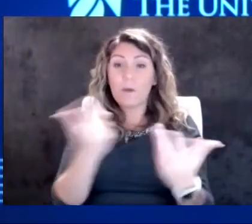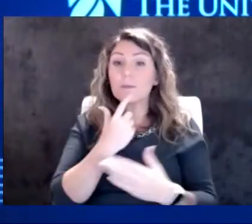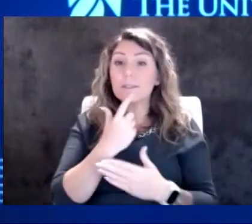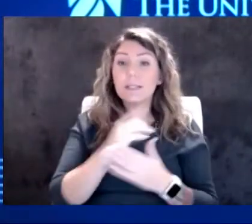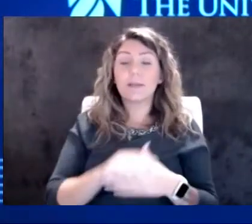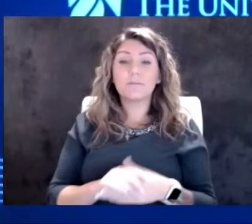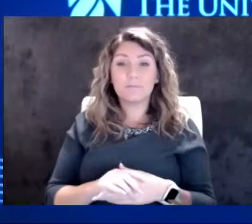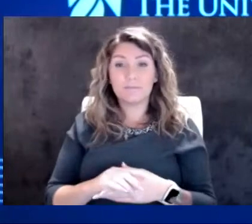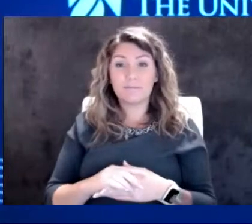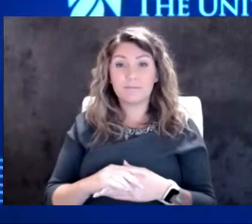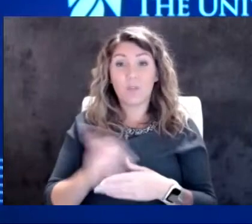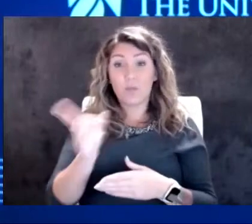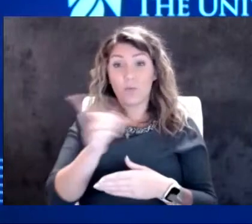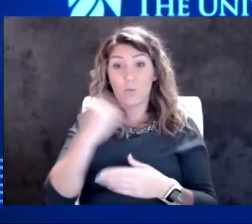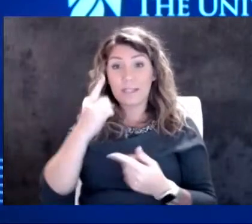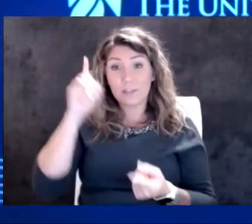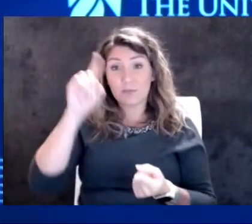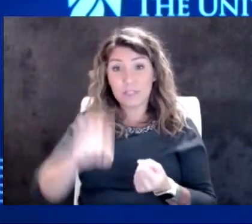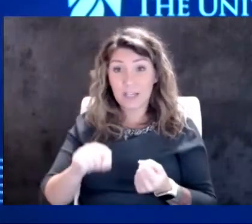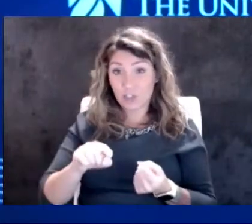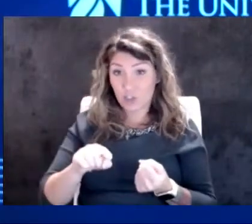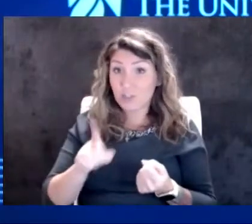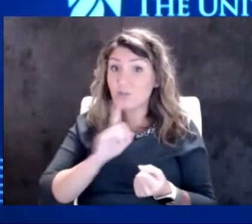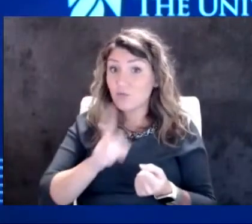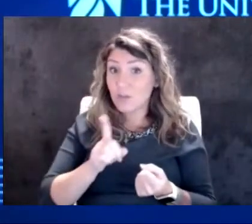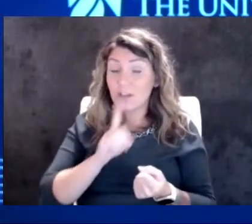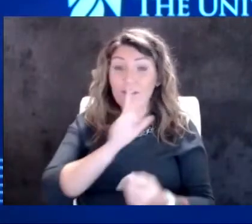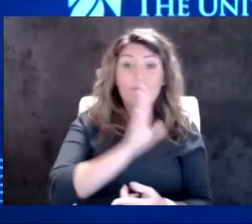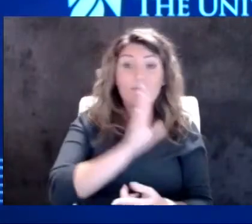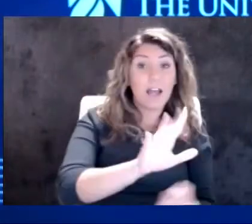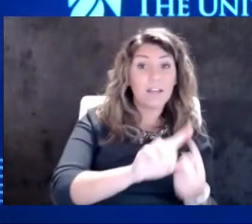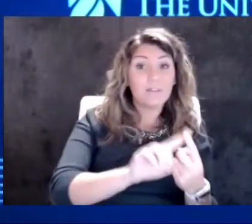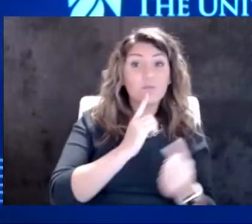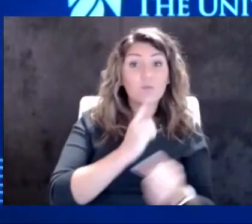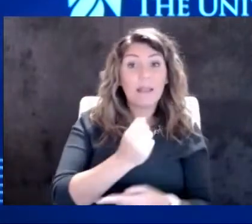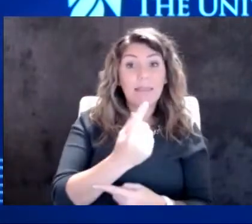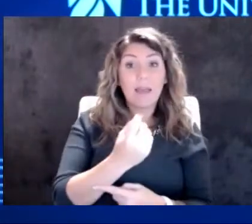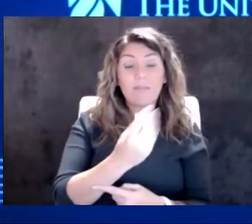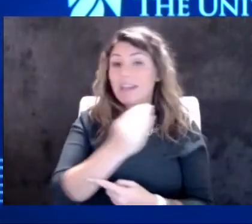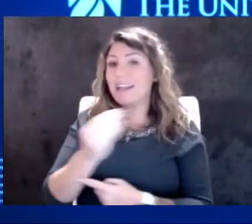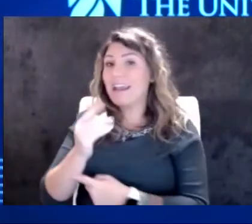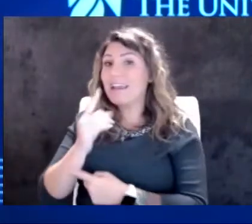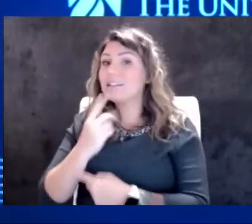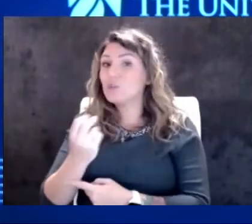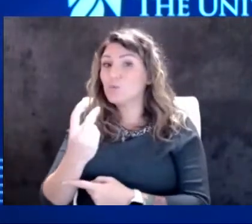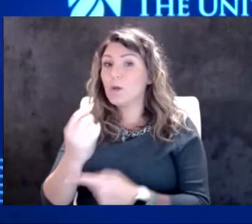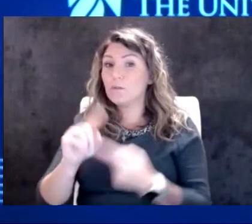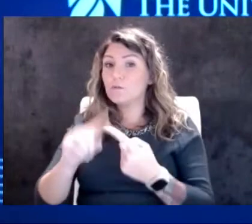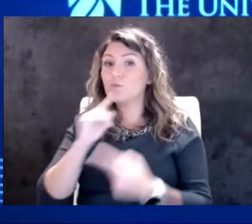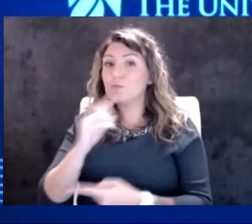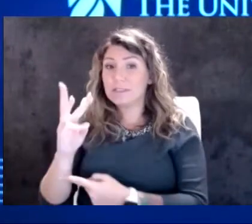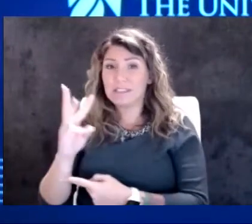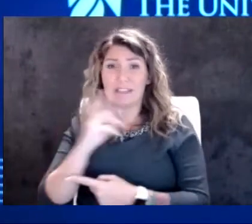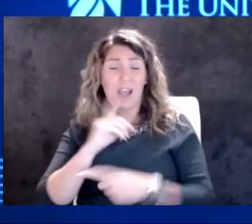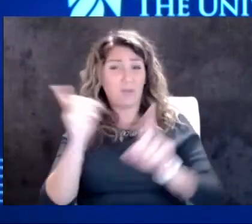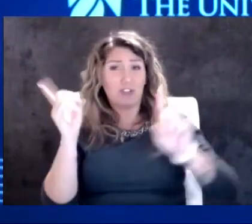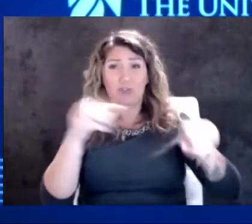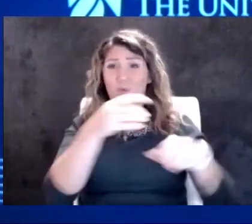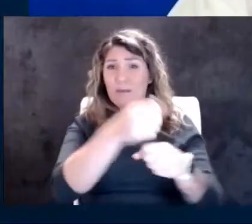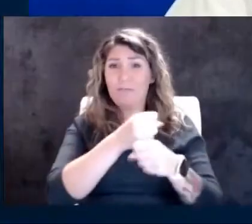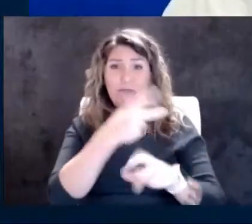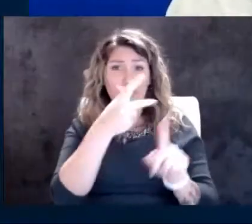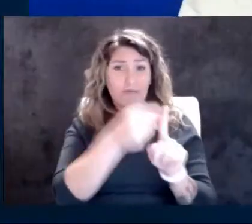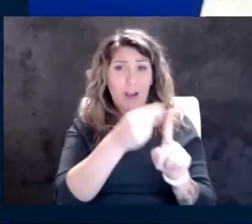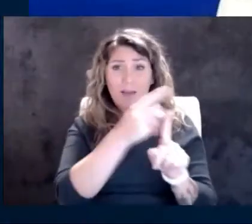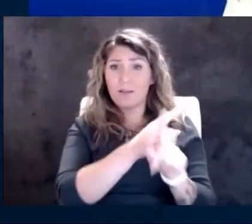risk reduction is real in the 5 to 11 and in the 12 to 16-year-old range. I would just go get the darn shot as soon as you're ready for it.